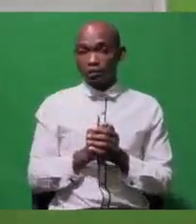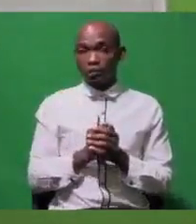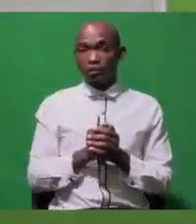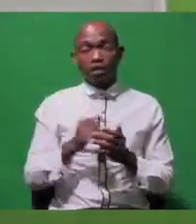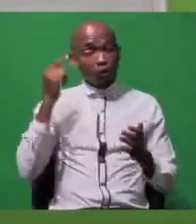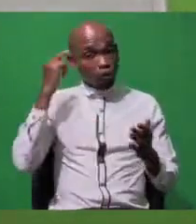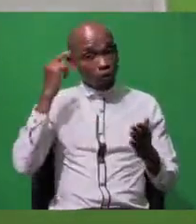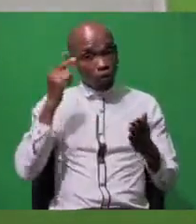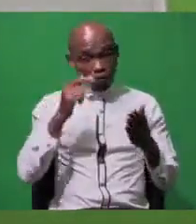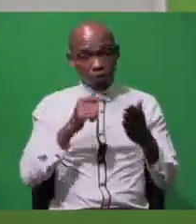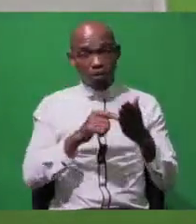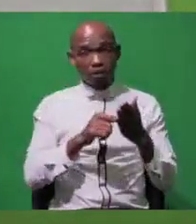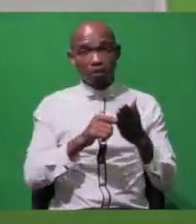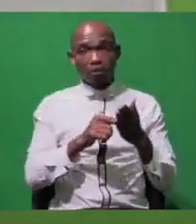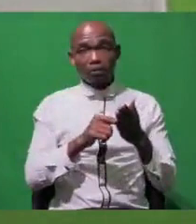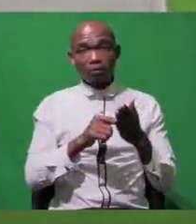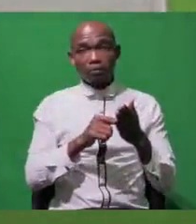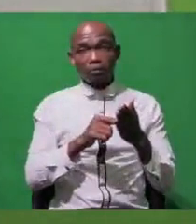We mean that